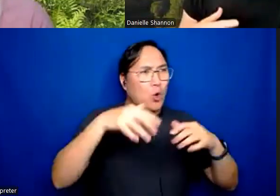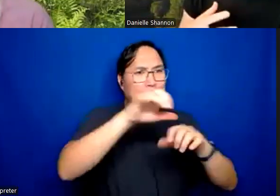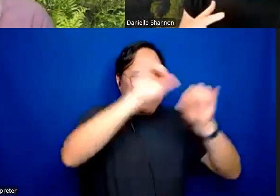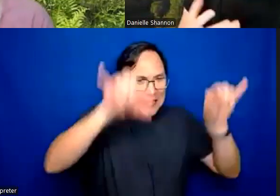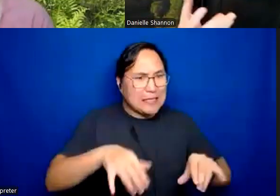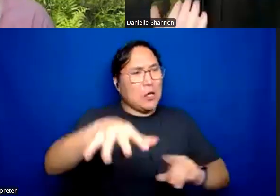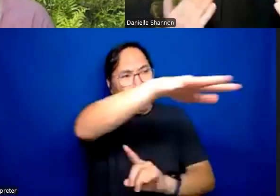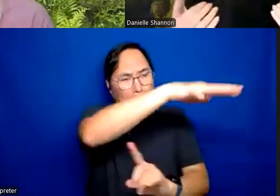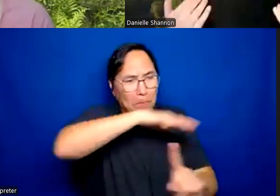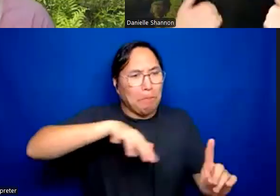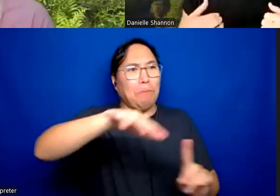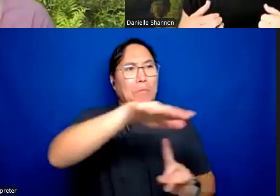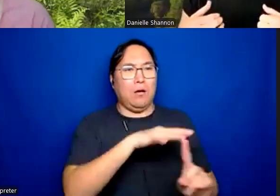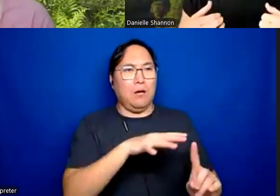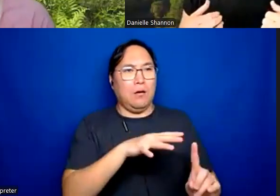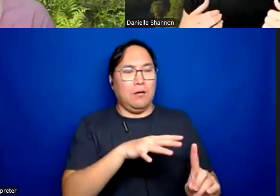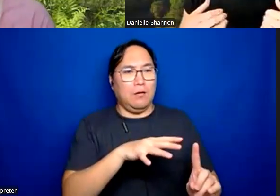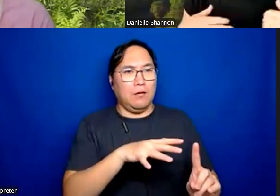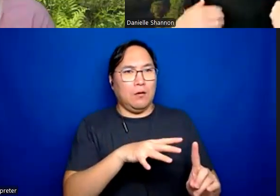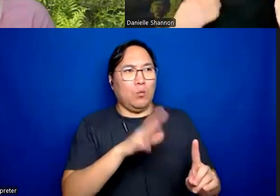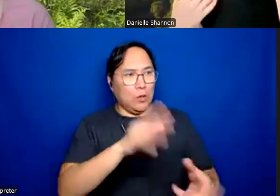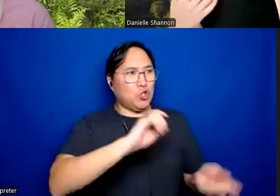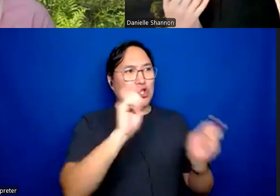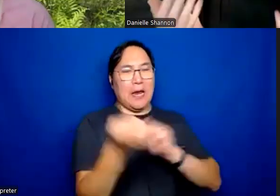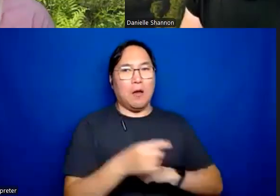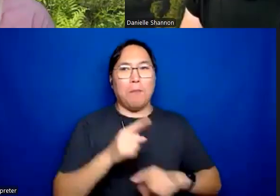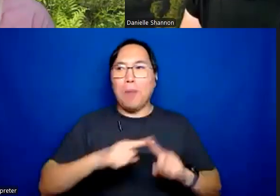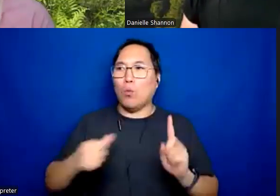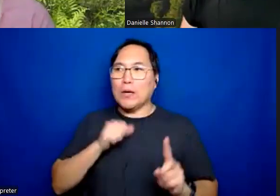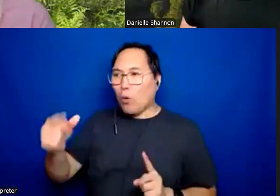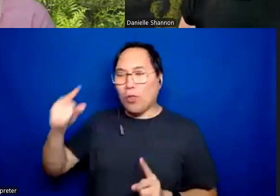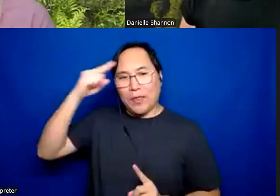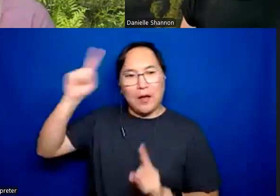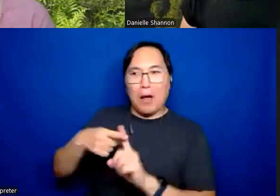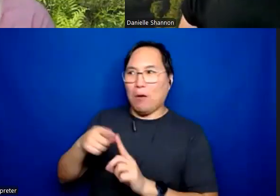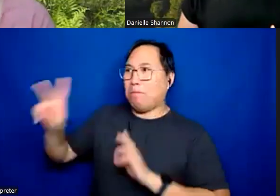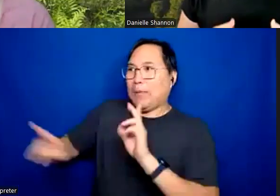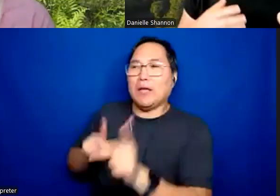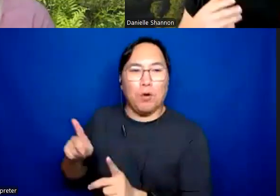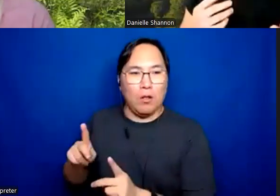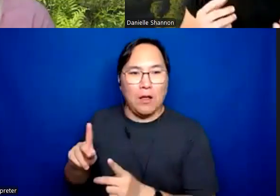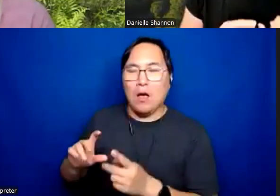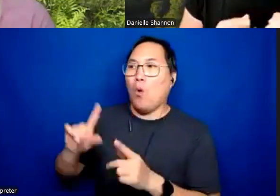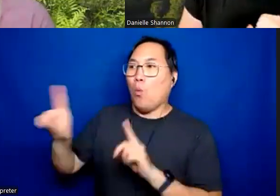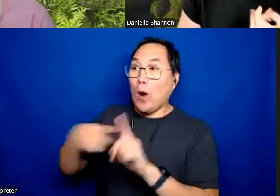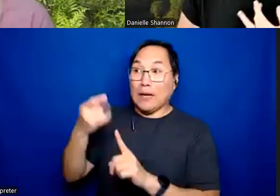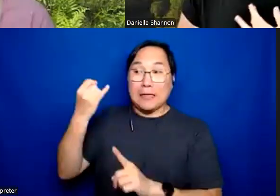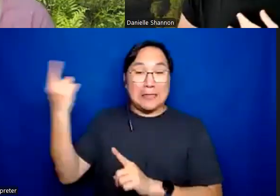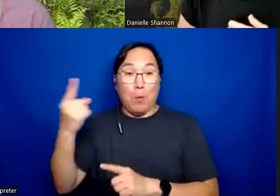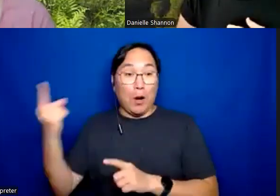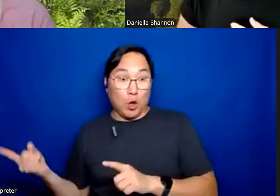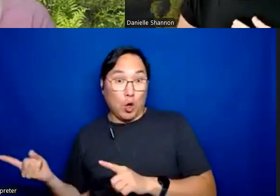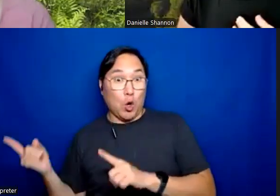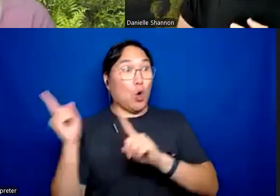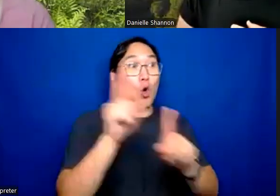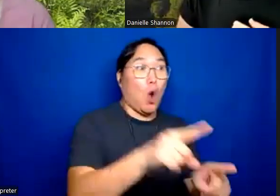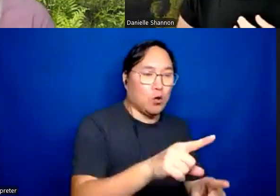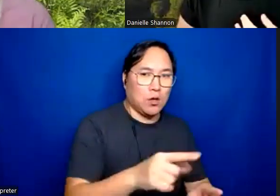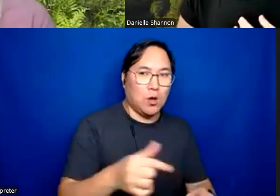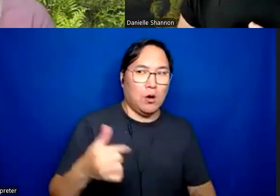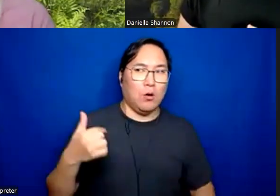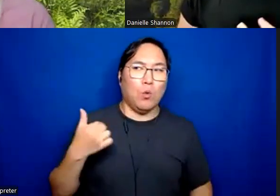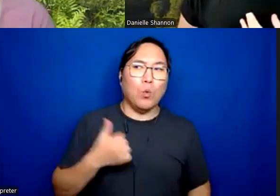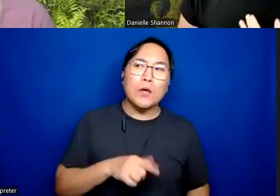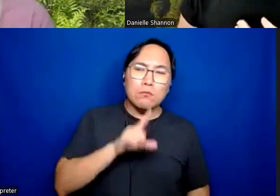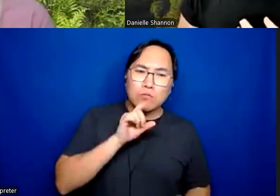often lacking the human side of that, so that when people come to these places, how are we accounting for their health and